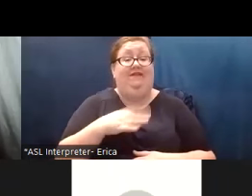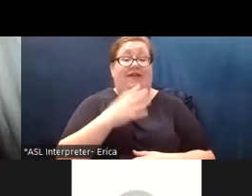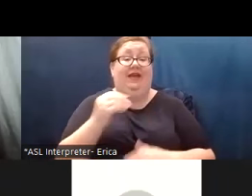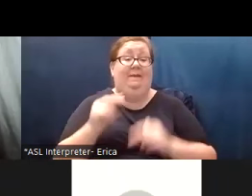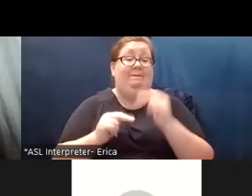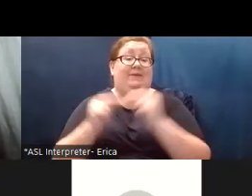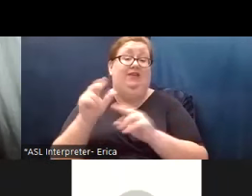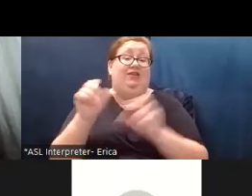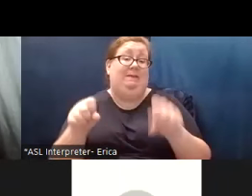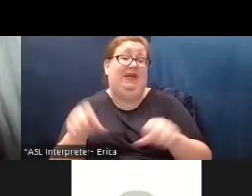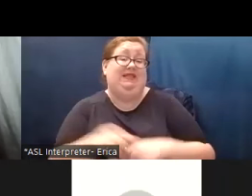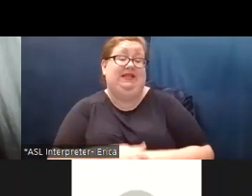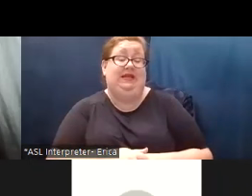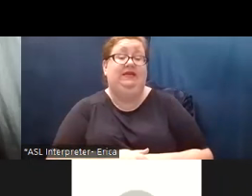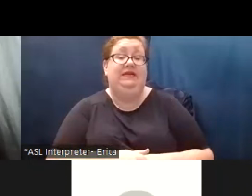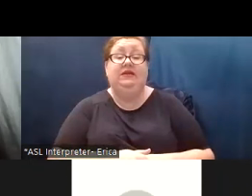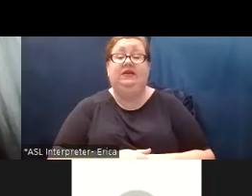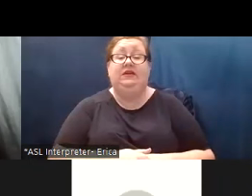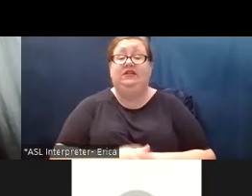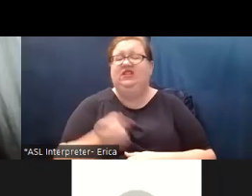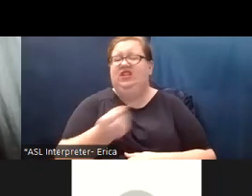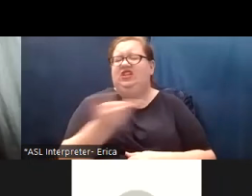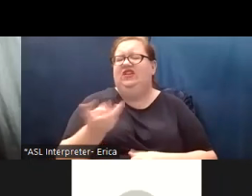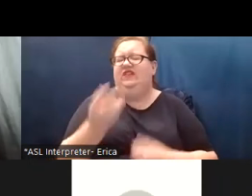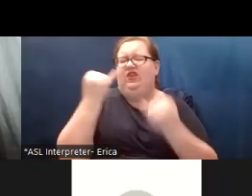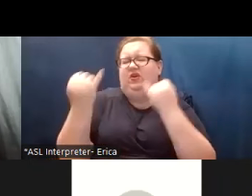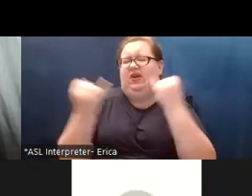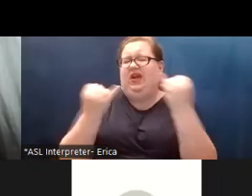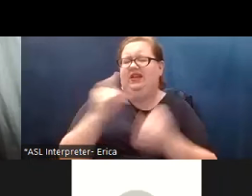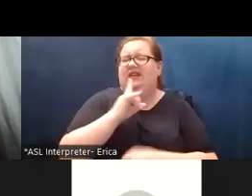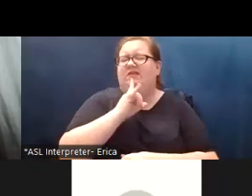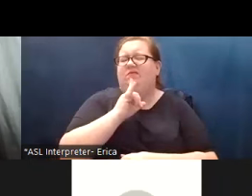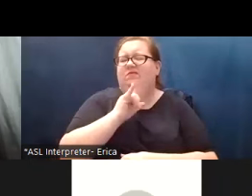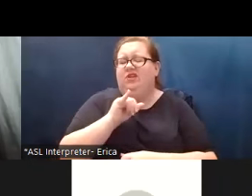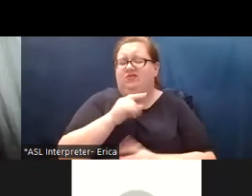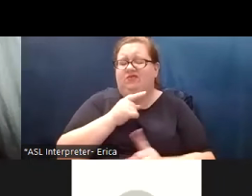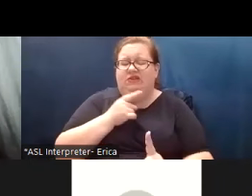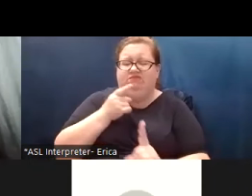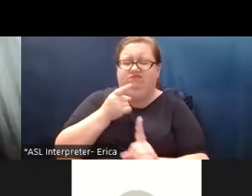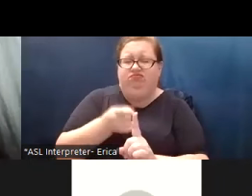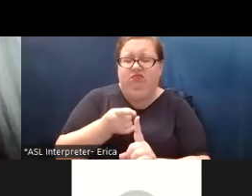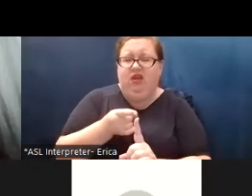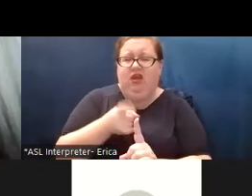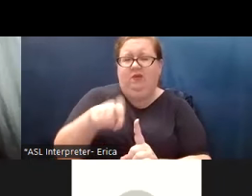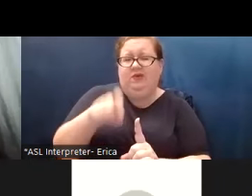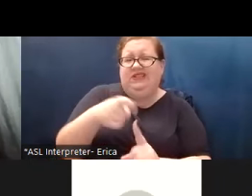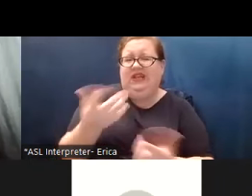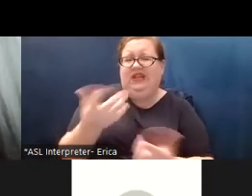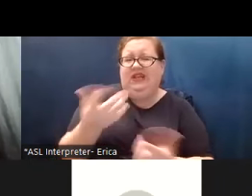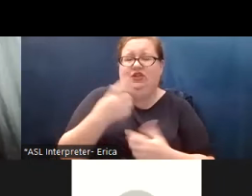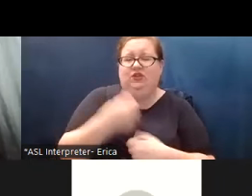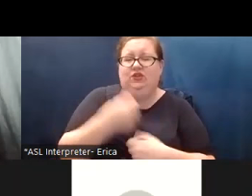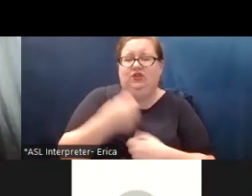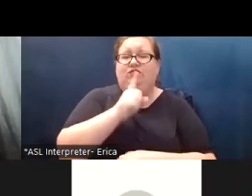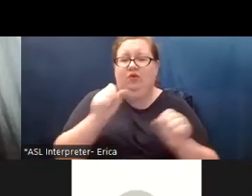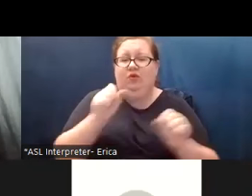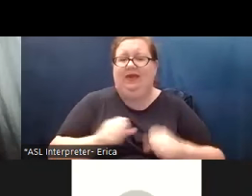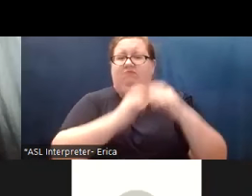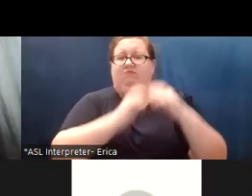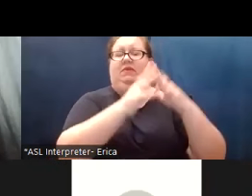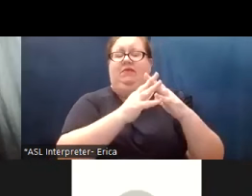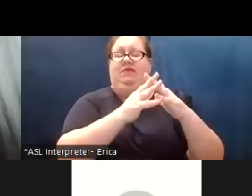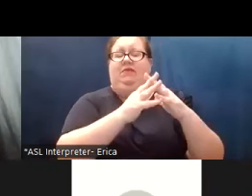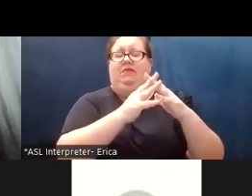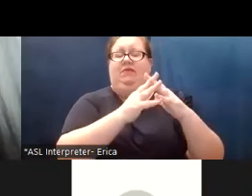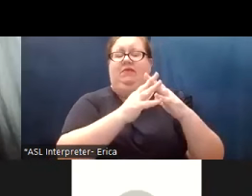So just a few of those ideas, but I think, really kind of get to the, what's really needed to ensure the implementation of this at the